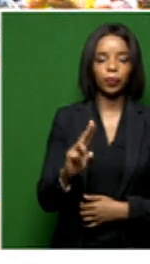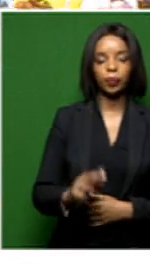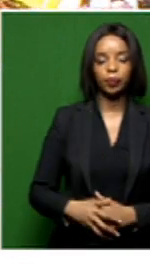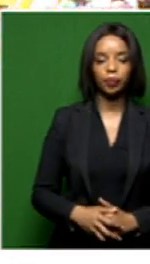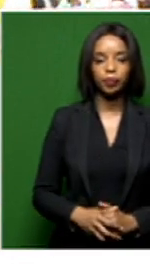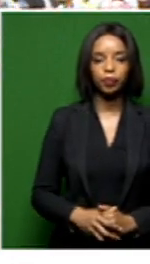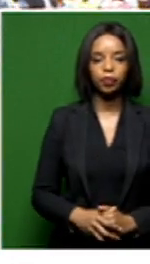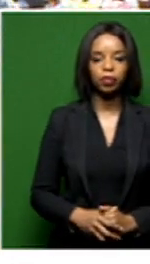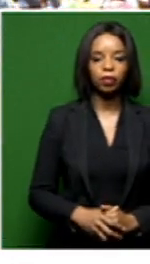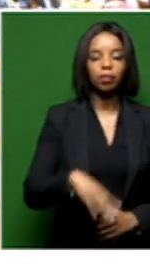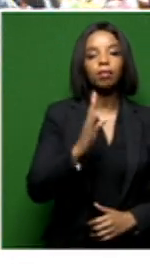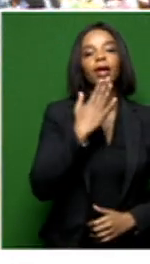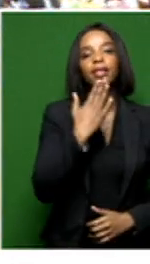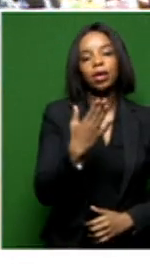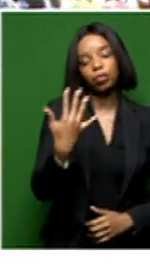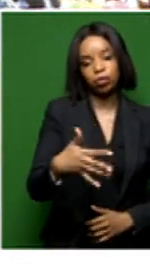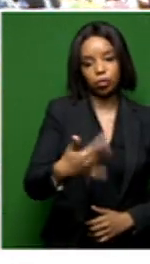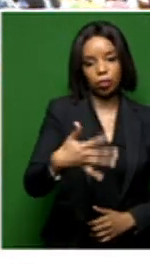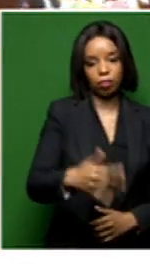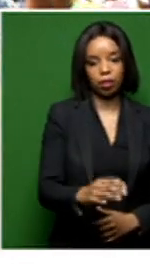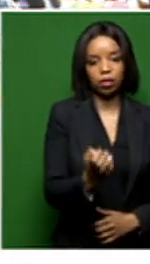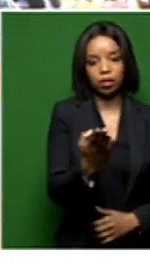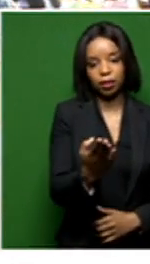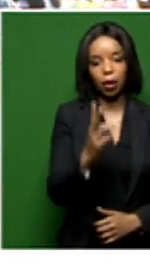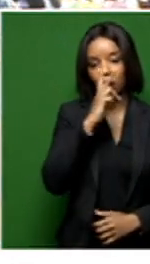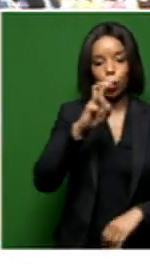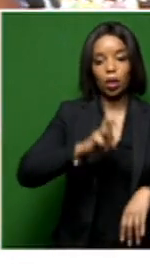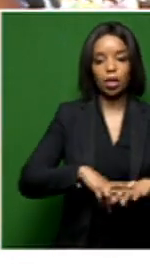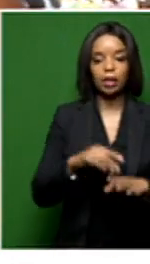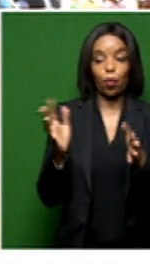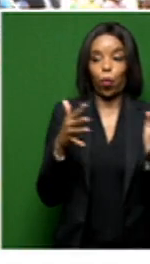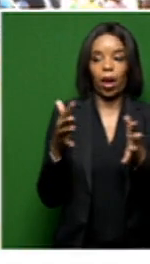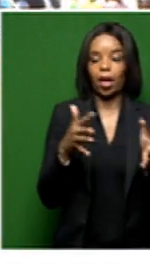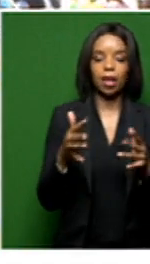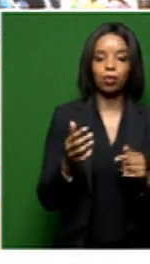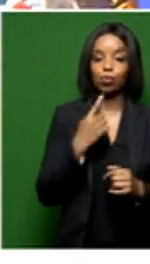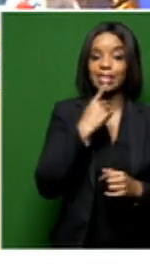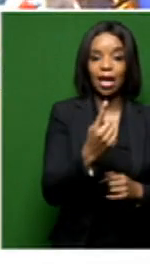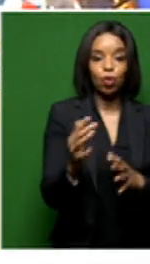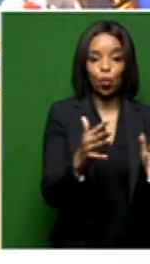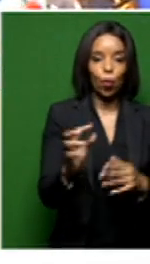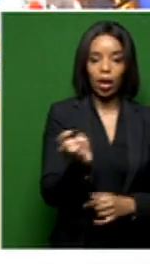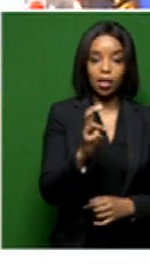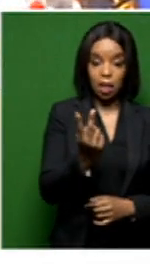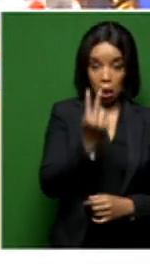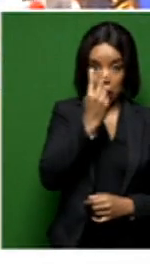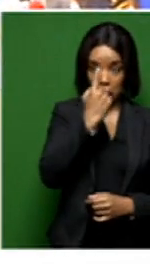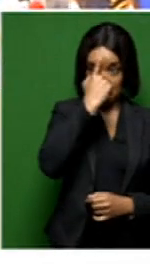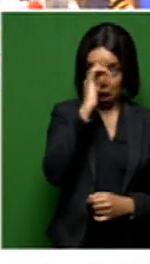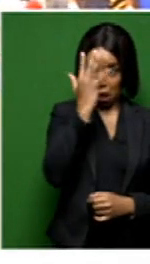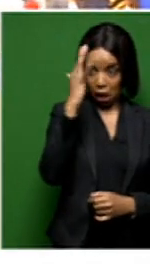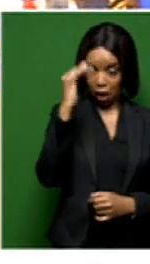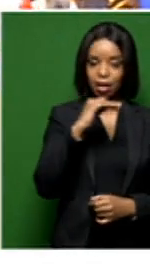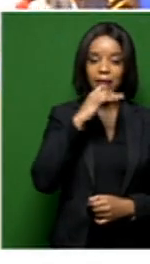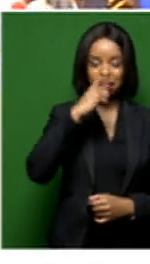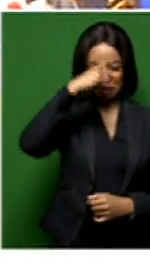Yeah, thank you so much, Sakina. Firstly, you don't even need a weatherman to tell you how the weather is. Just look at my forehead. It's scorching hot here,